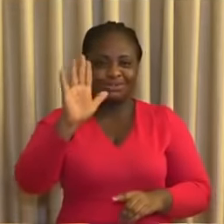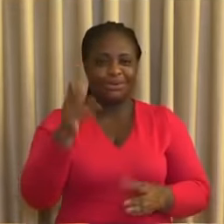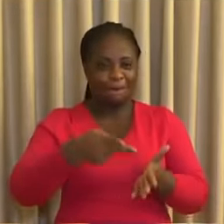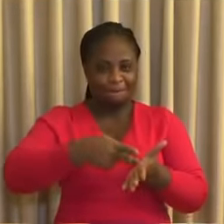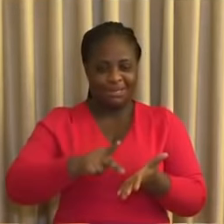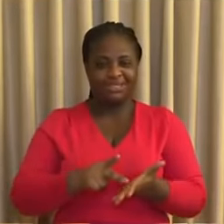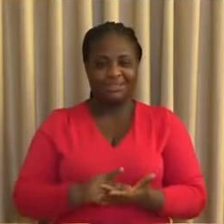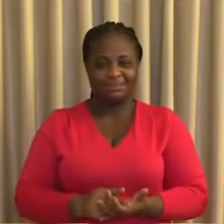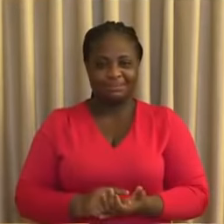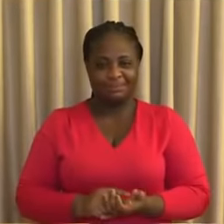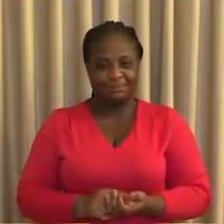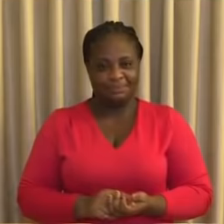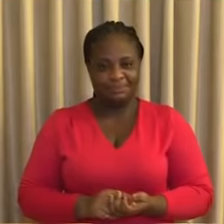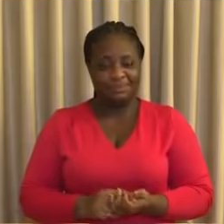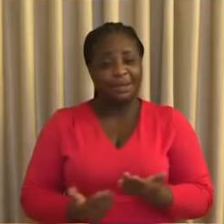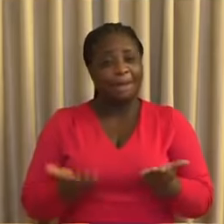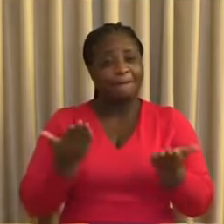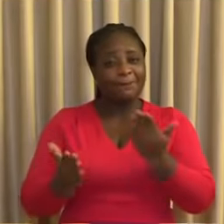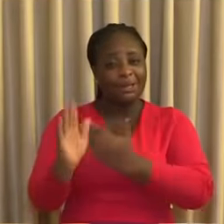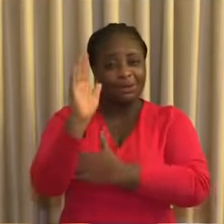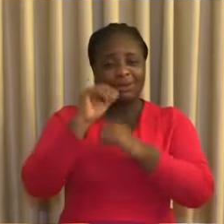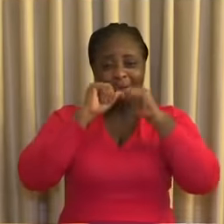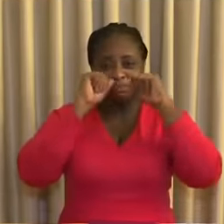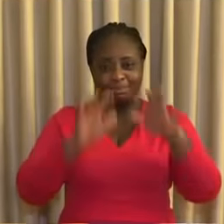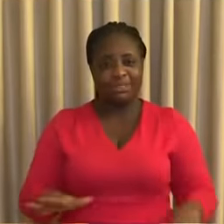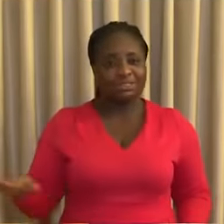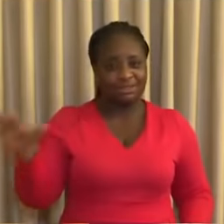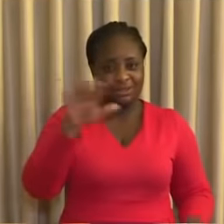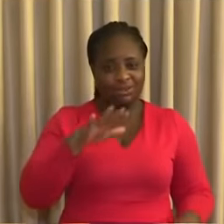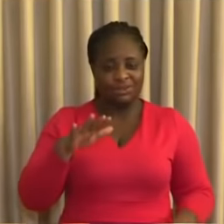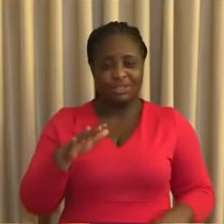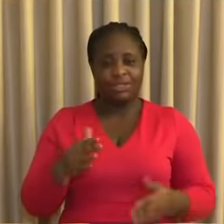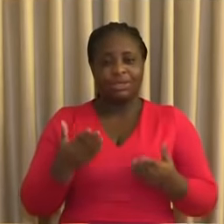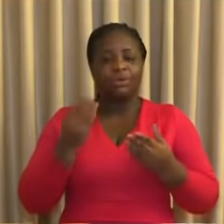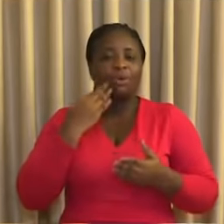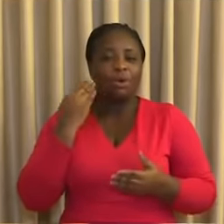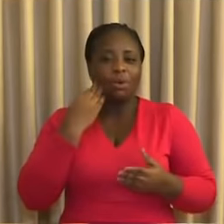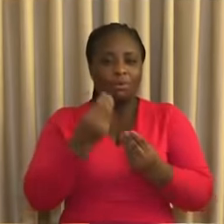May God bless us all and our homeland Ghana, and